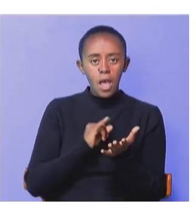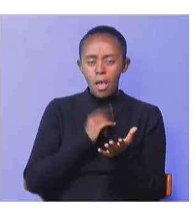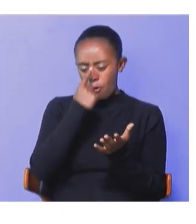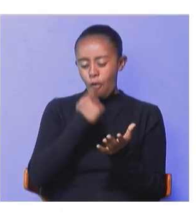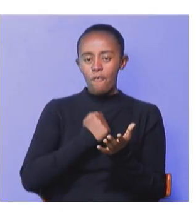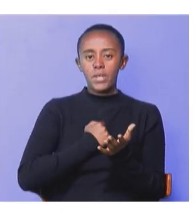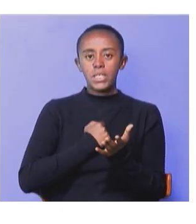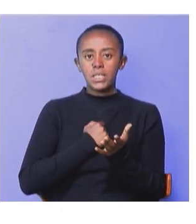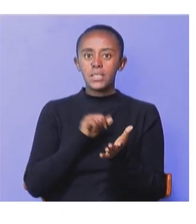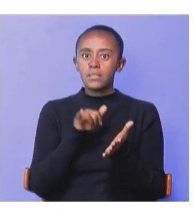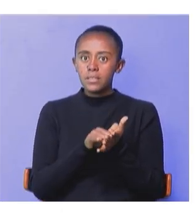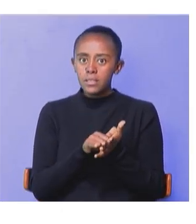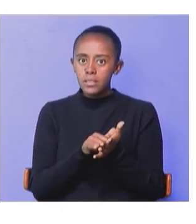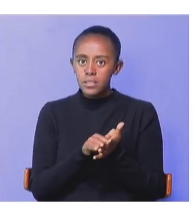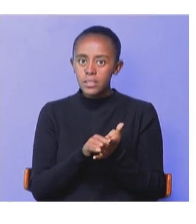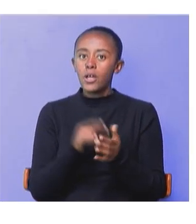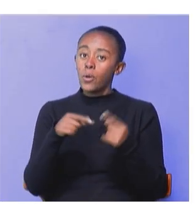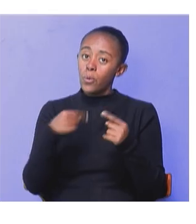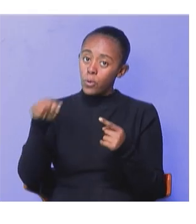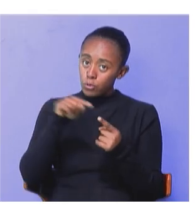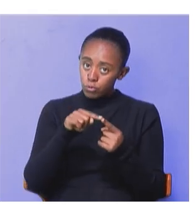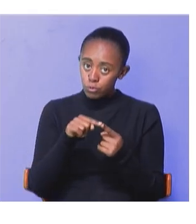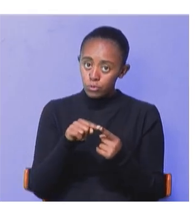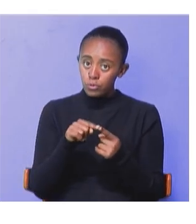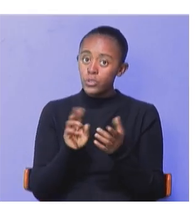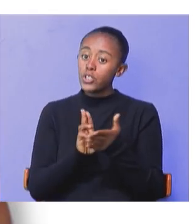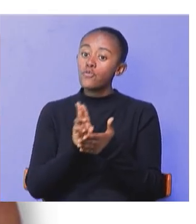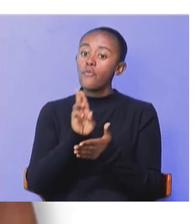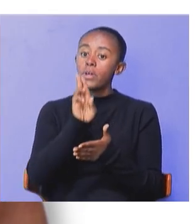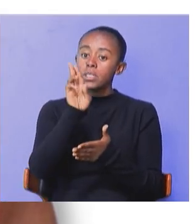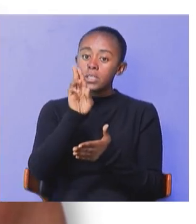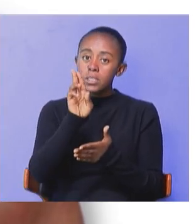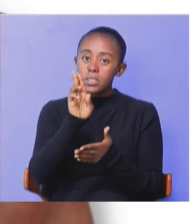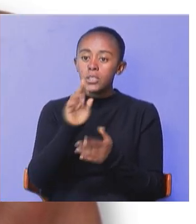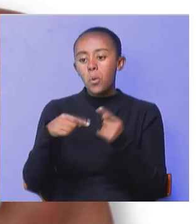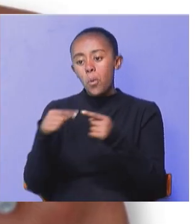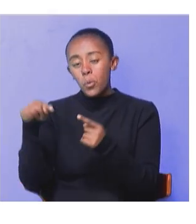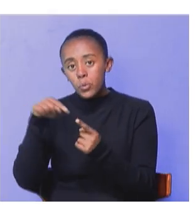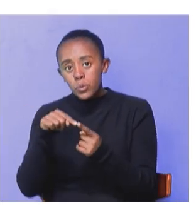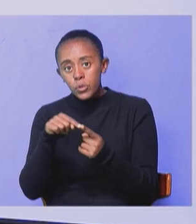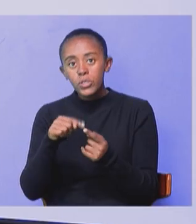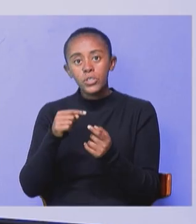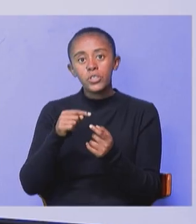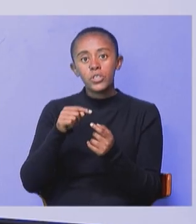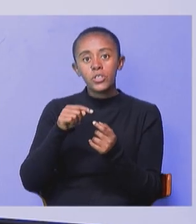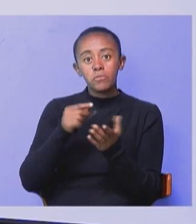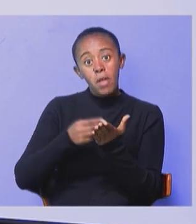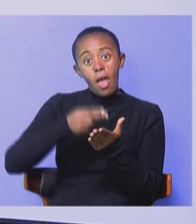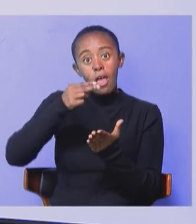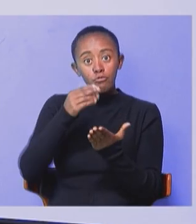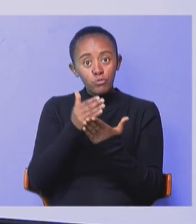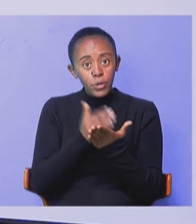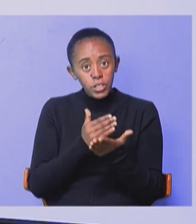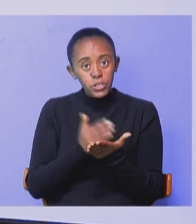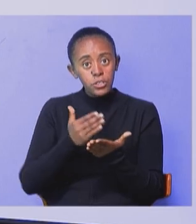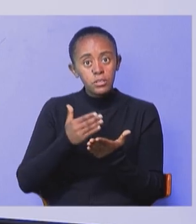convinced that what? Going to university, going to higher education levels